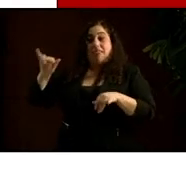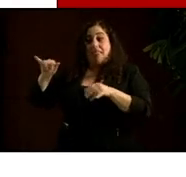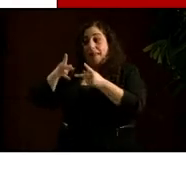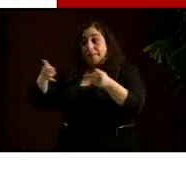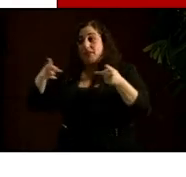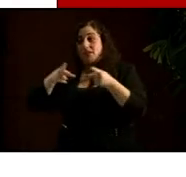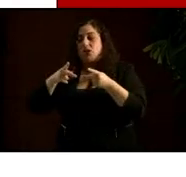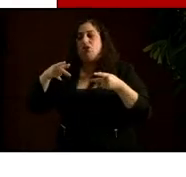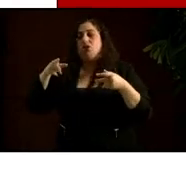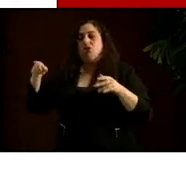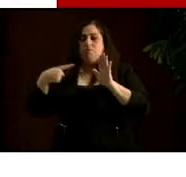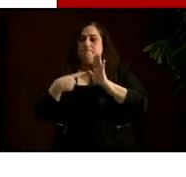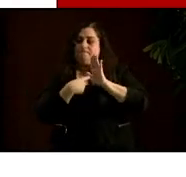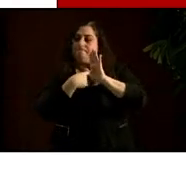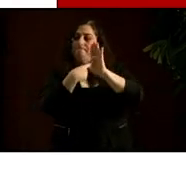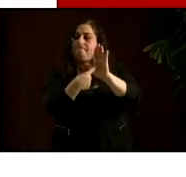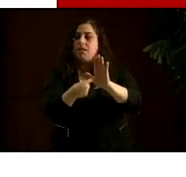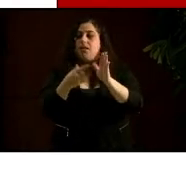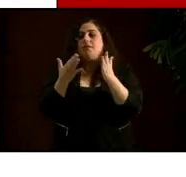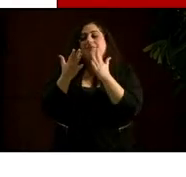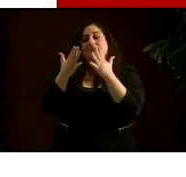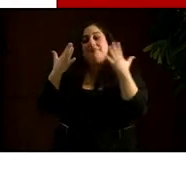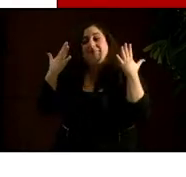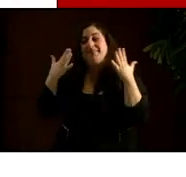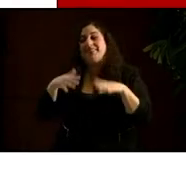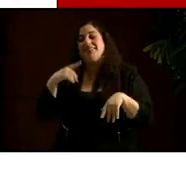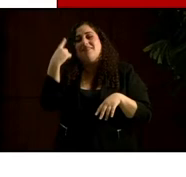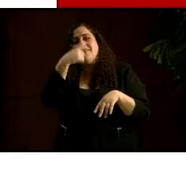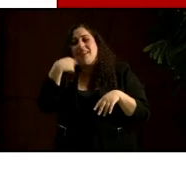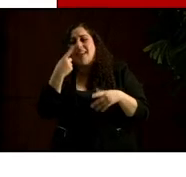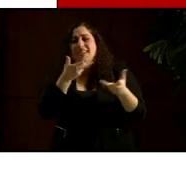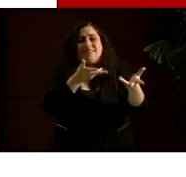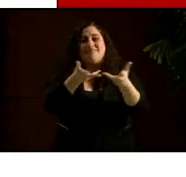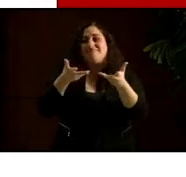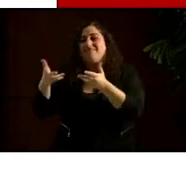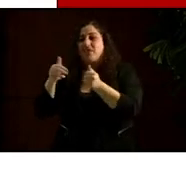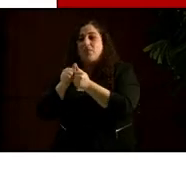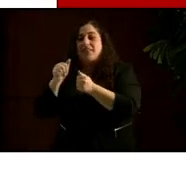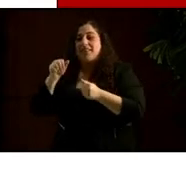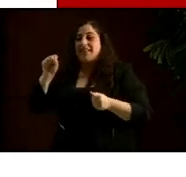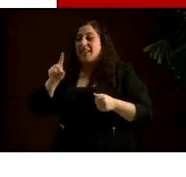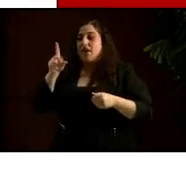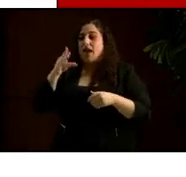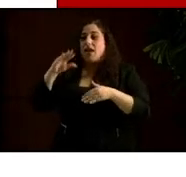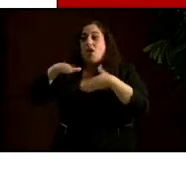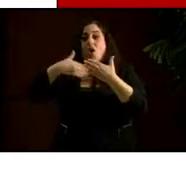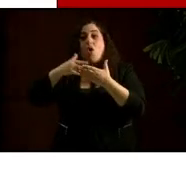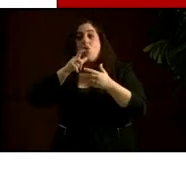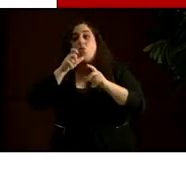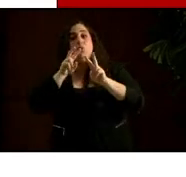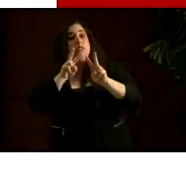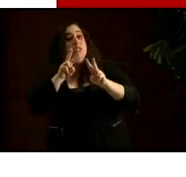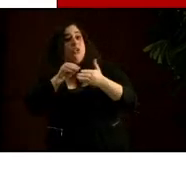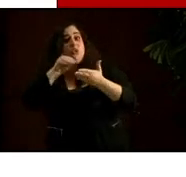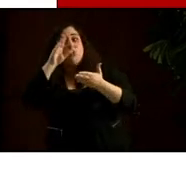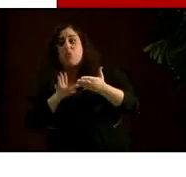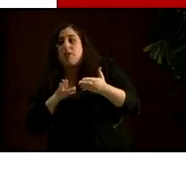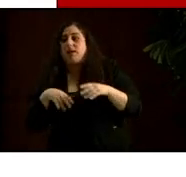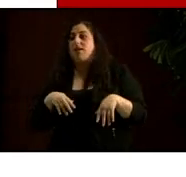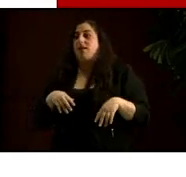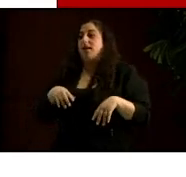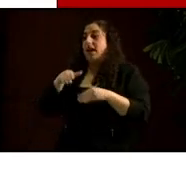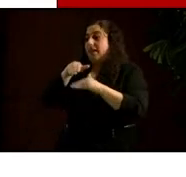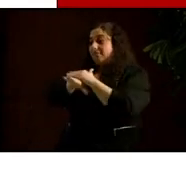a welcoming and supportive face of SDSU to all our prospective students, our admitted students, and the students who are joining us this